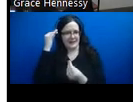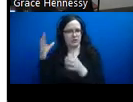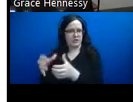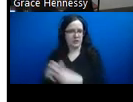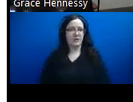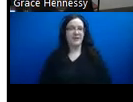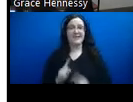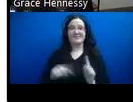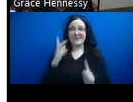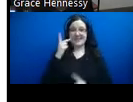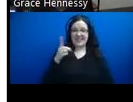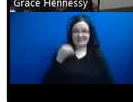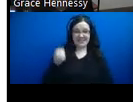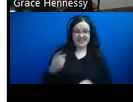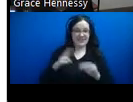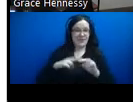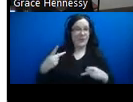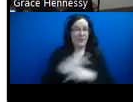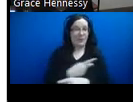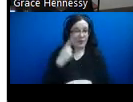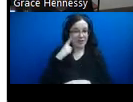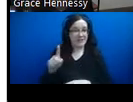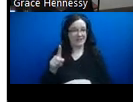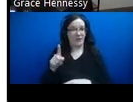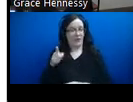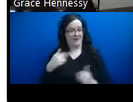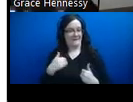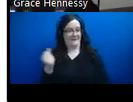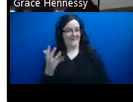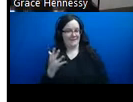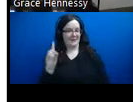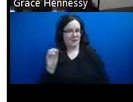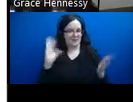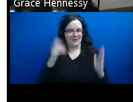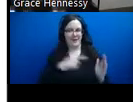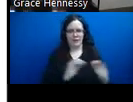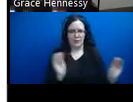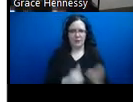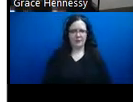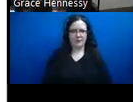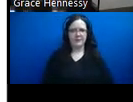major depression with gambling disorder and those without gambling disorder.